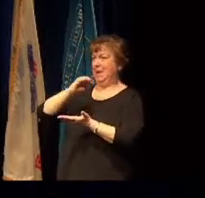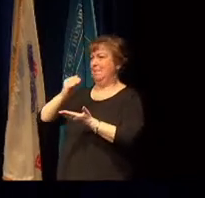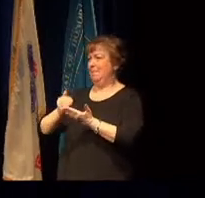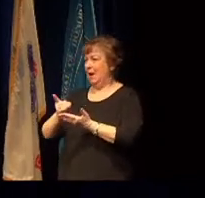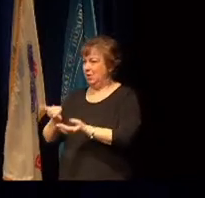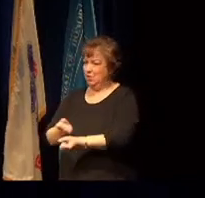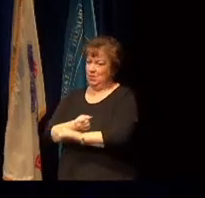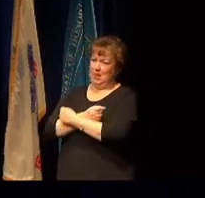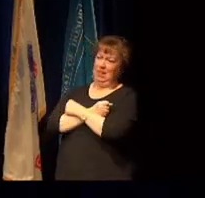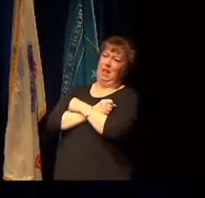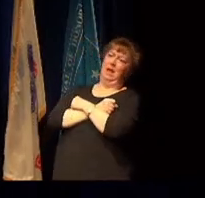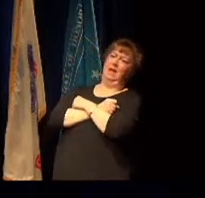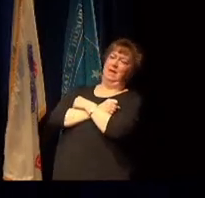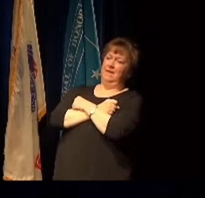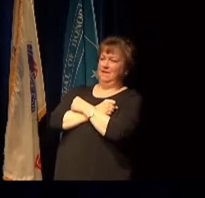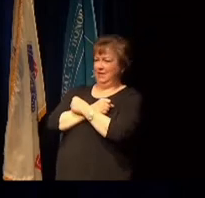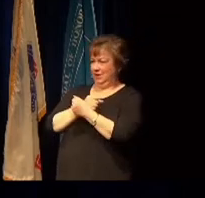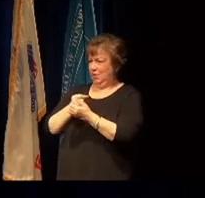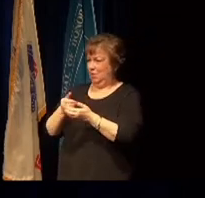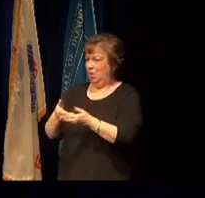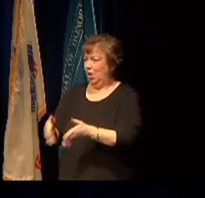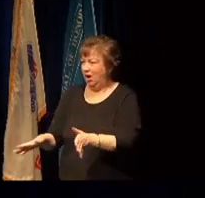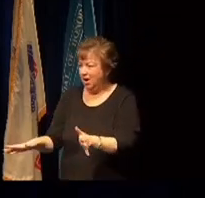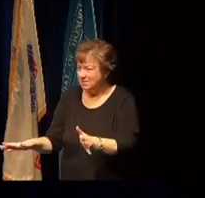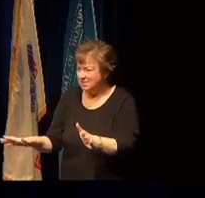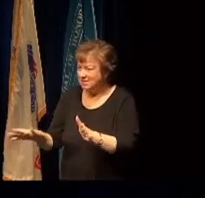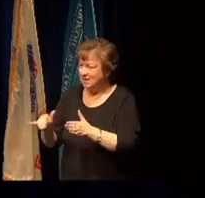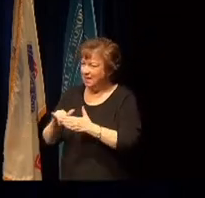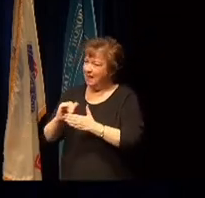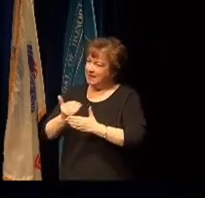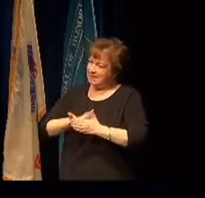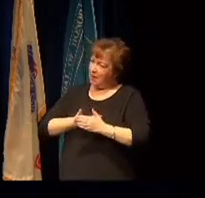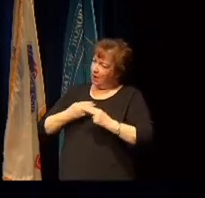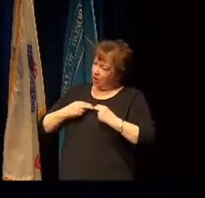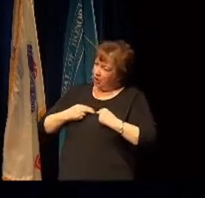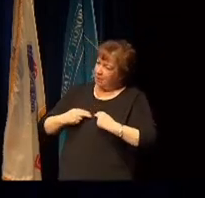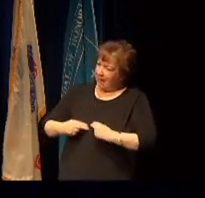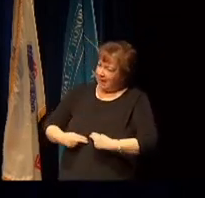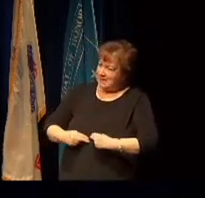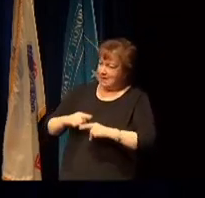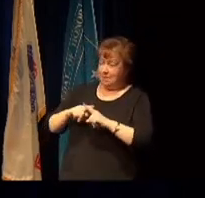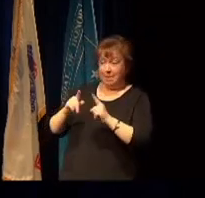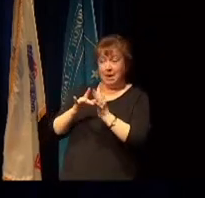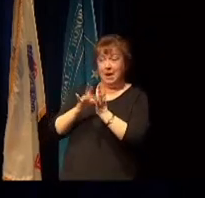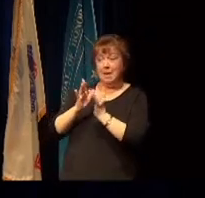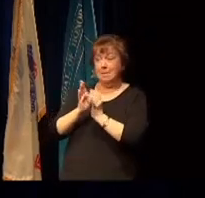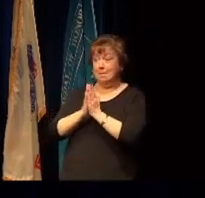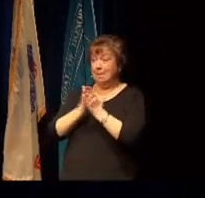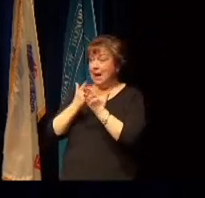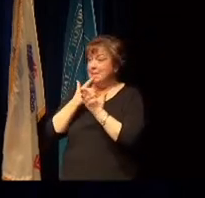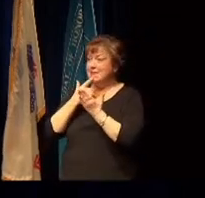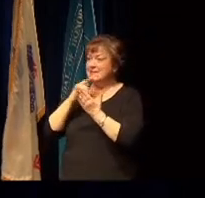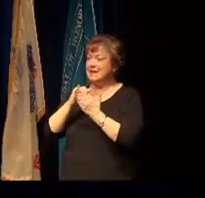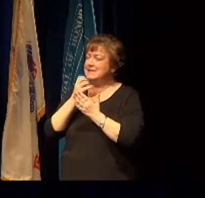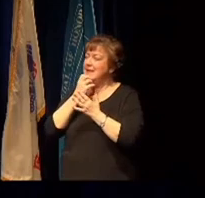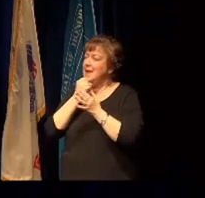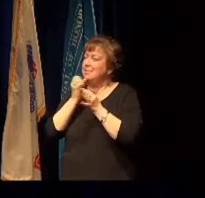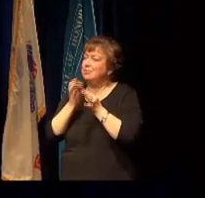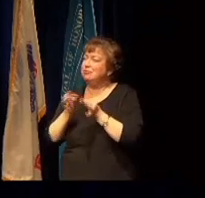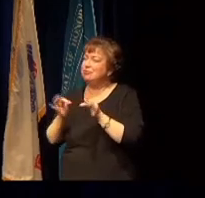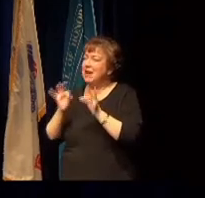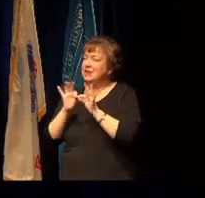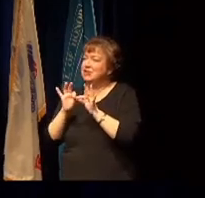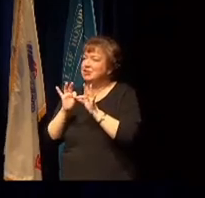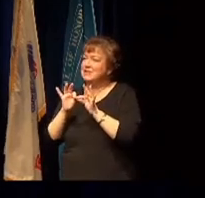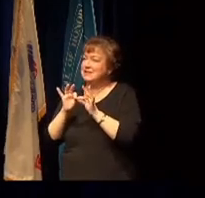lose. And that's humanity. But the Bible says that precious in the sight of the Lord